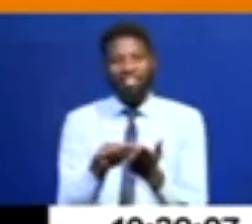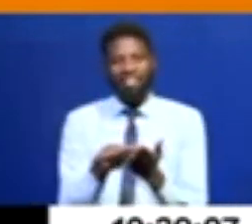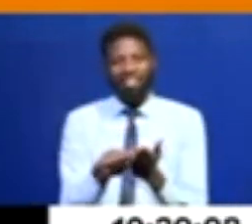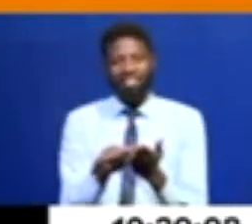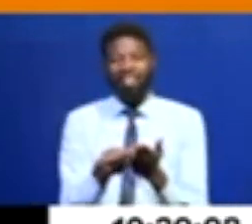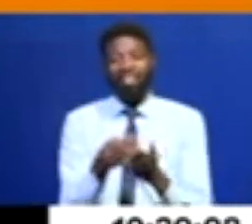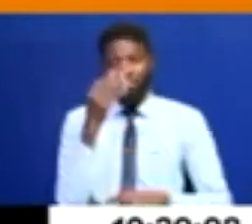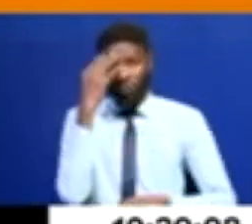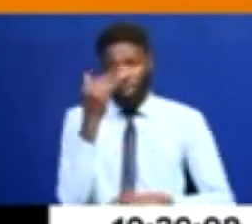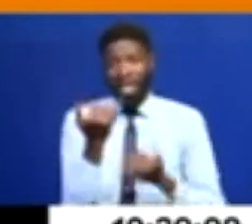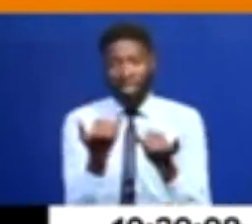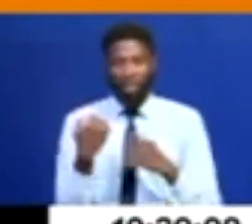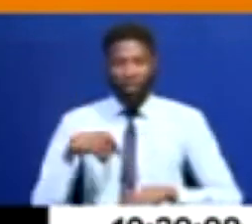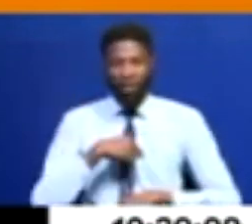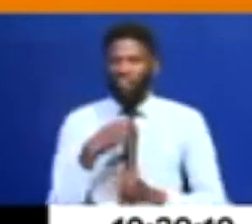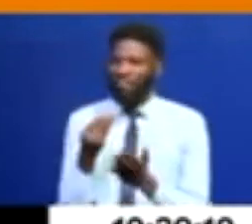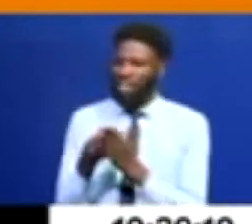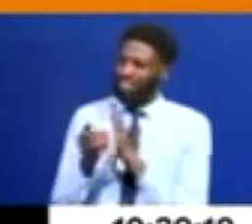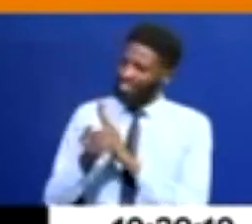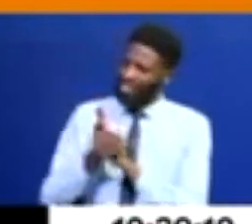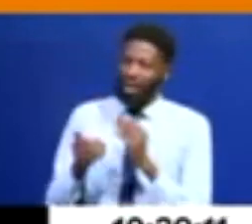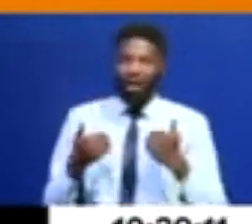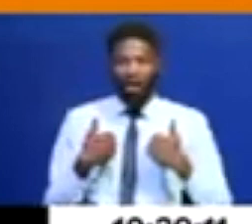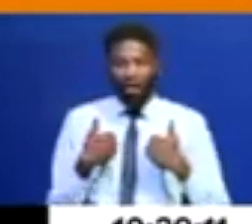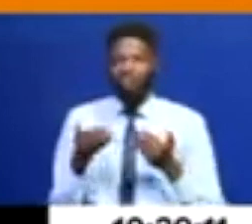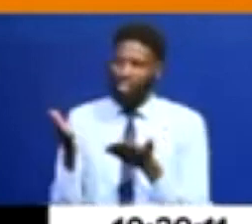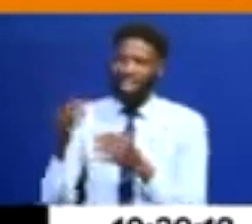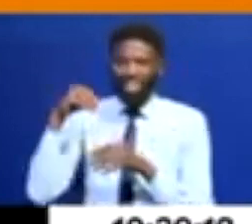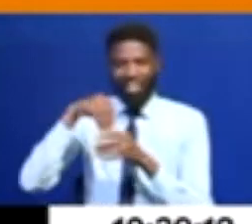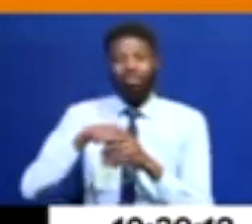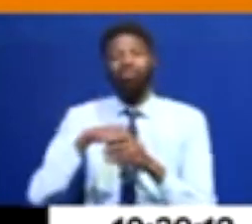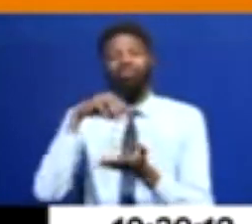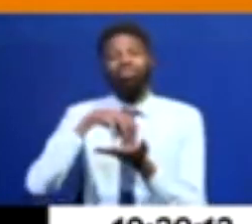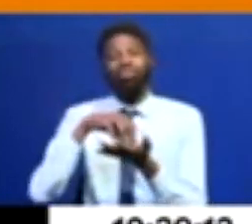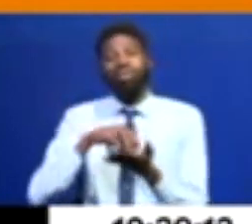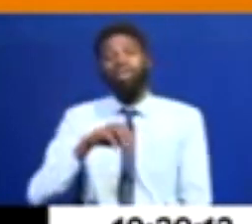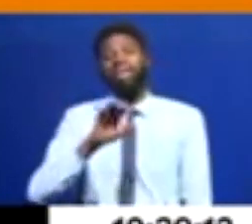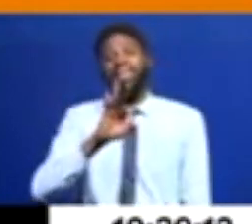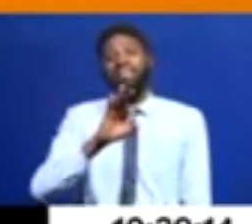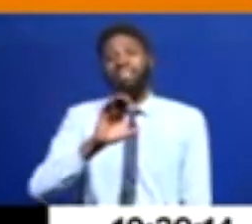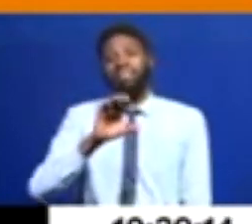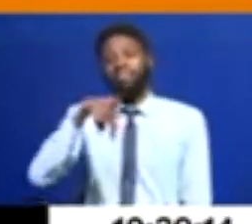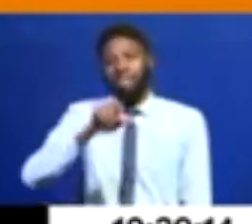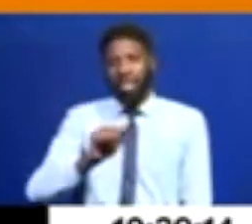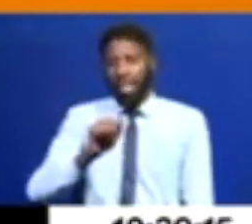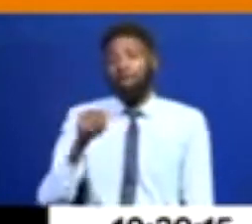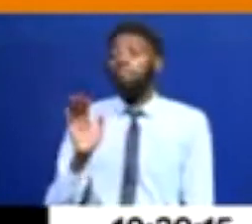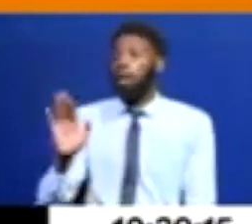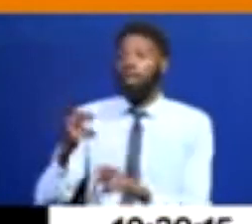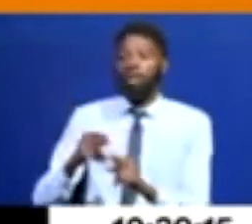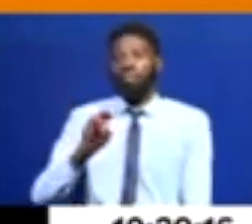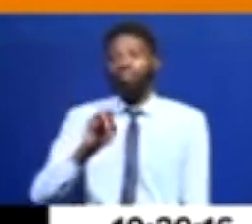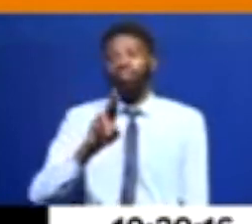have financial experts in the studio. We have FCPA Moturi, who is joining us here to